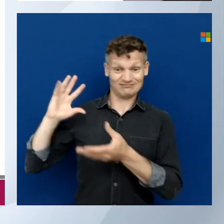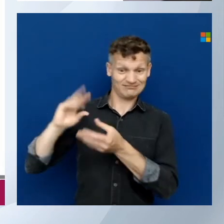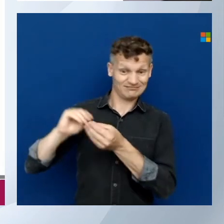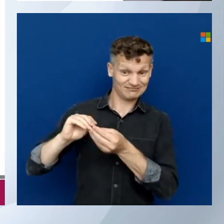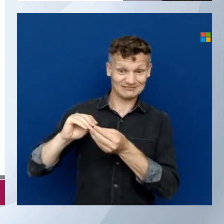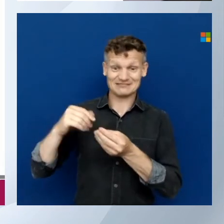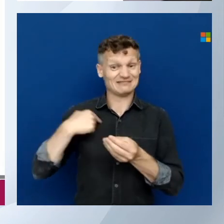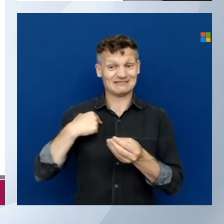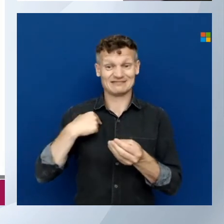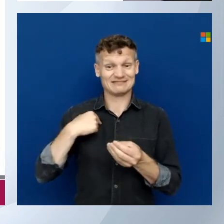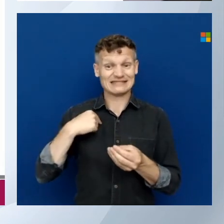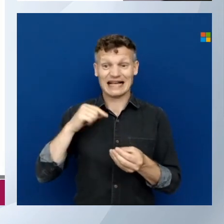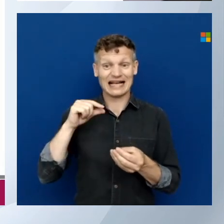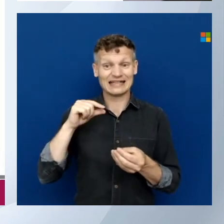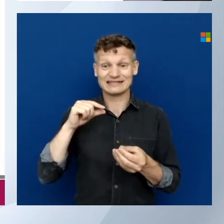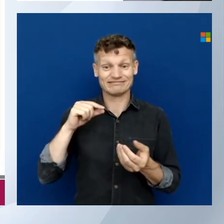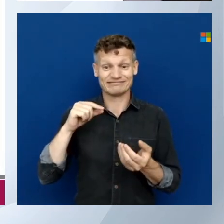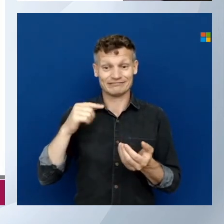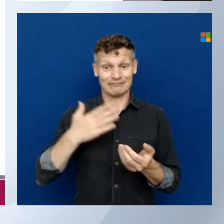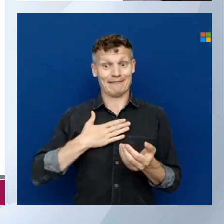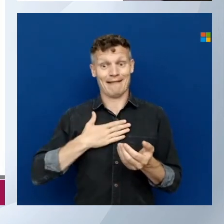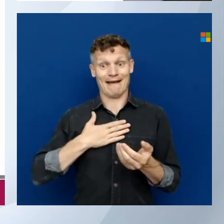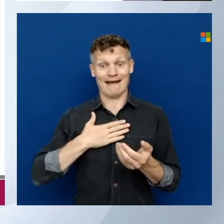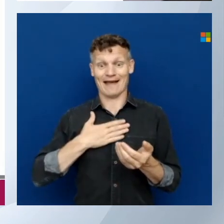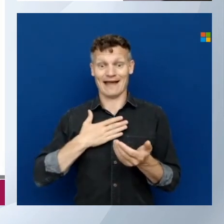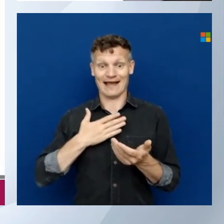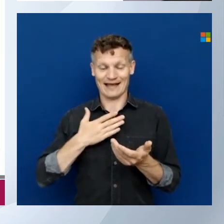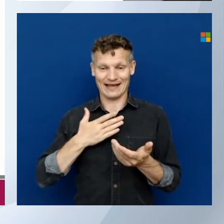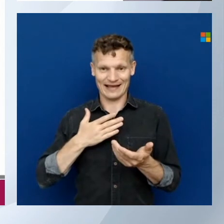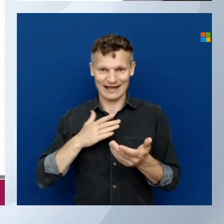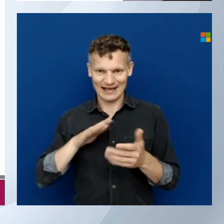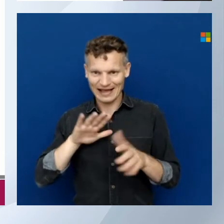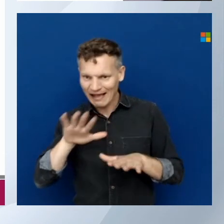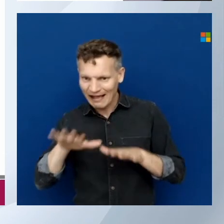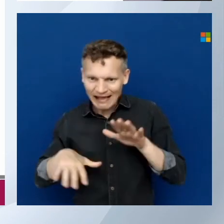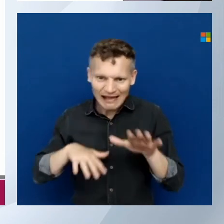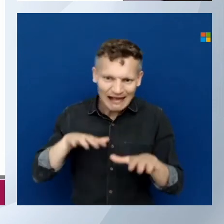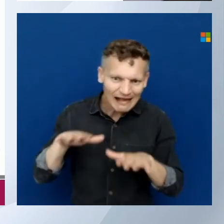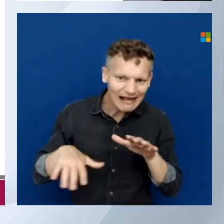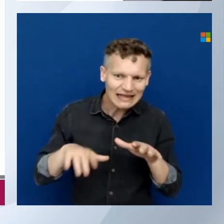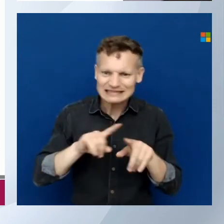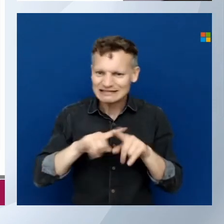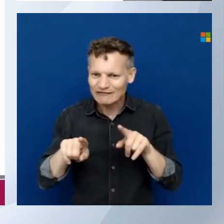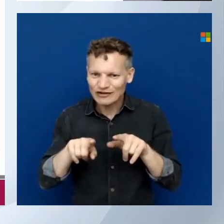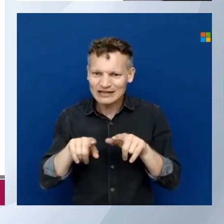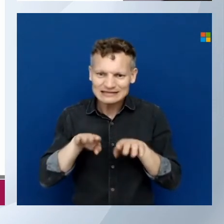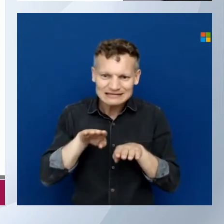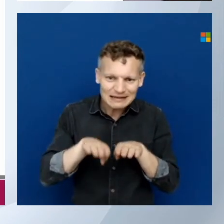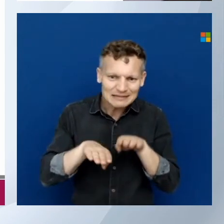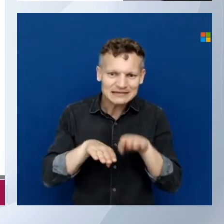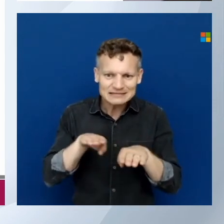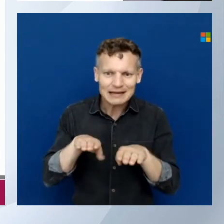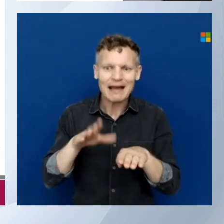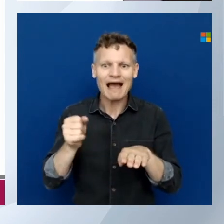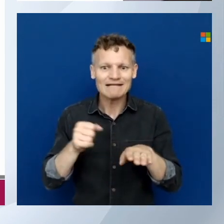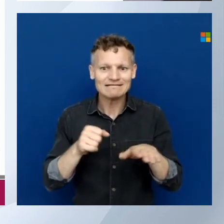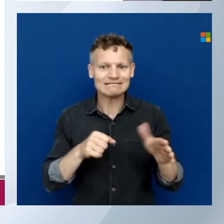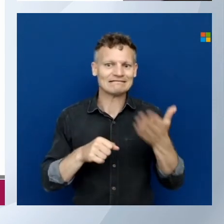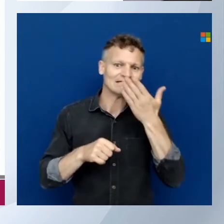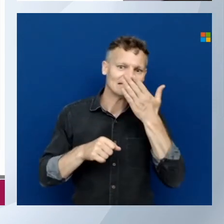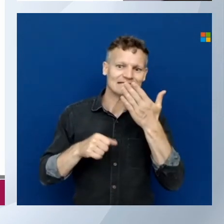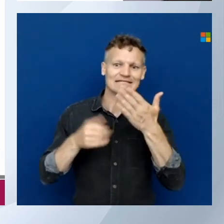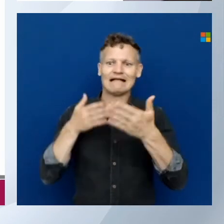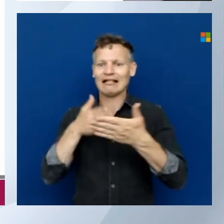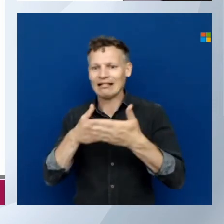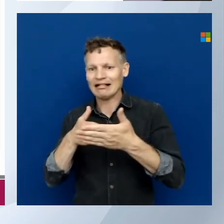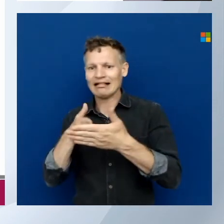different steps that I took and all the different challenges that I faced during my journey through Azure services.